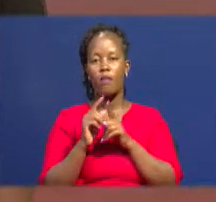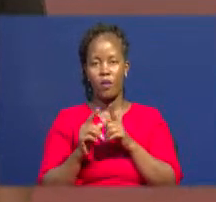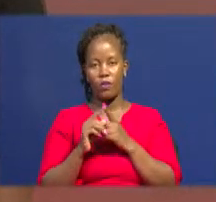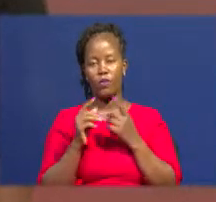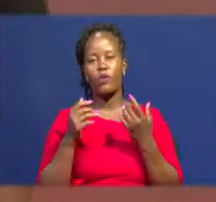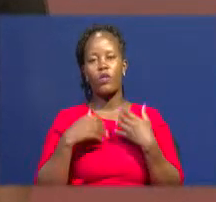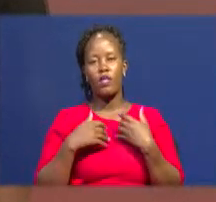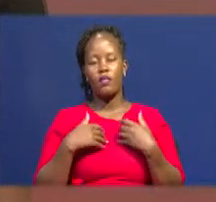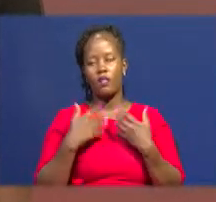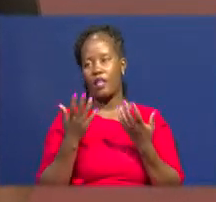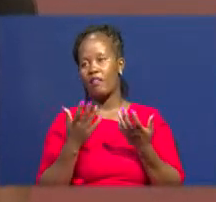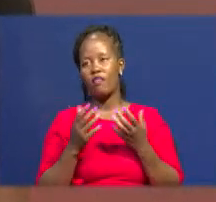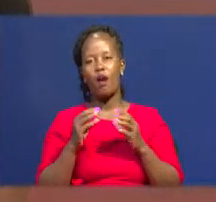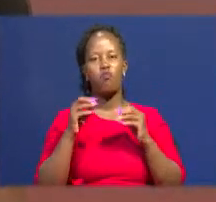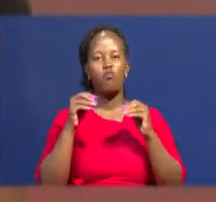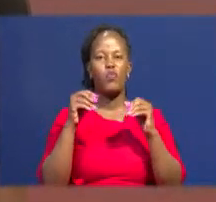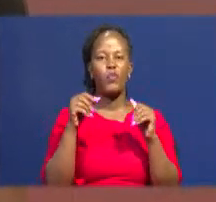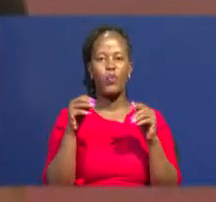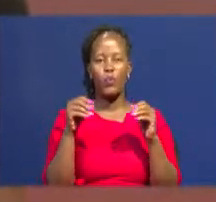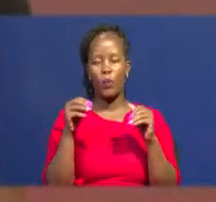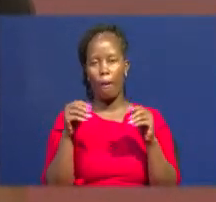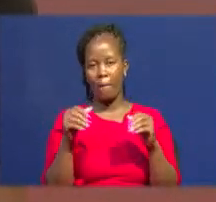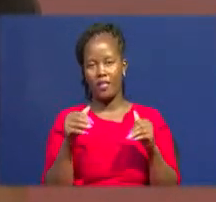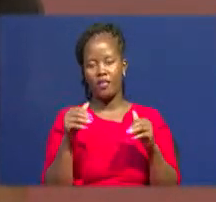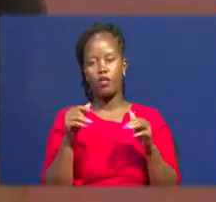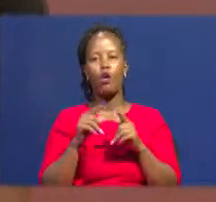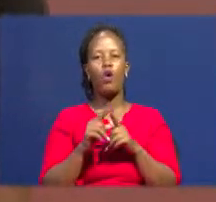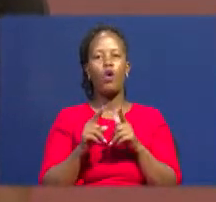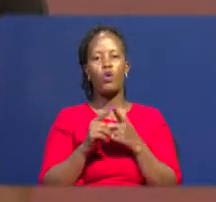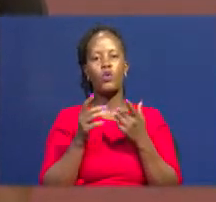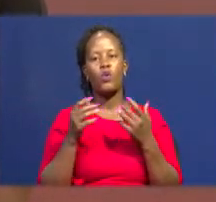there's a beach, there are water sports that can be played.